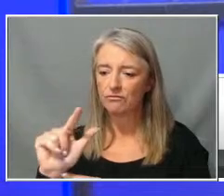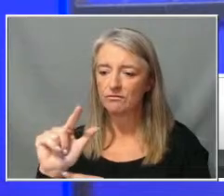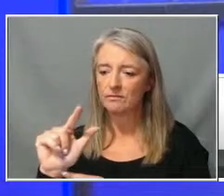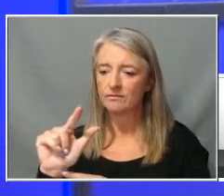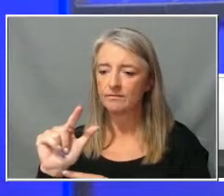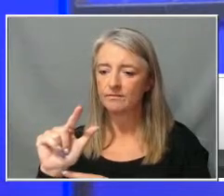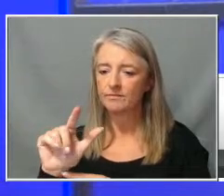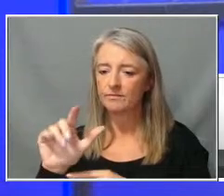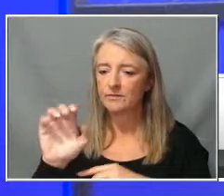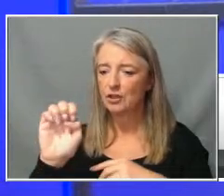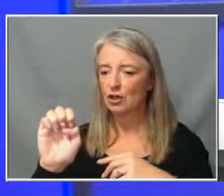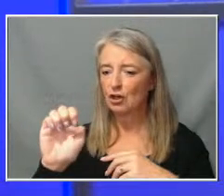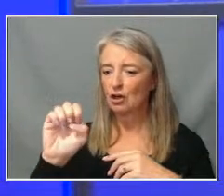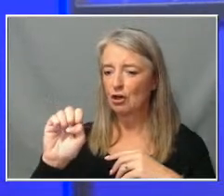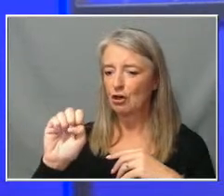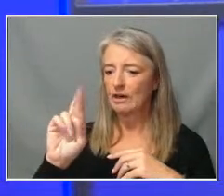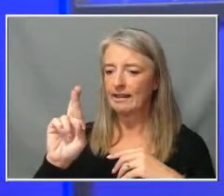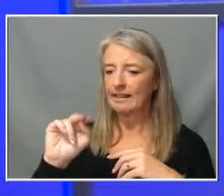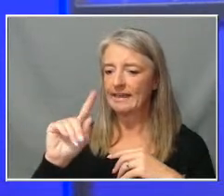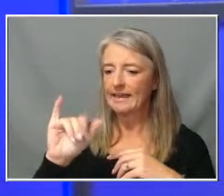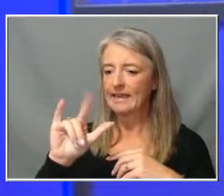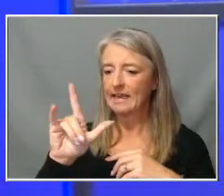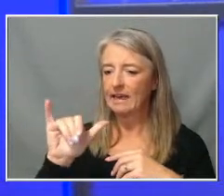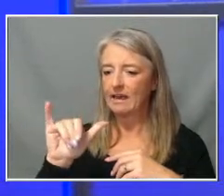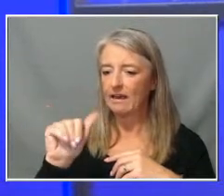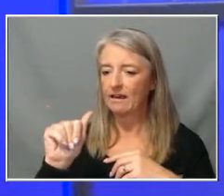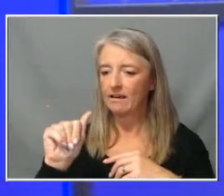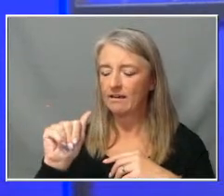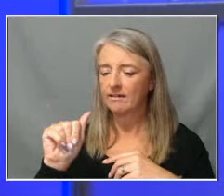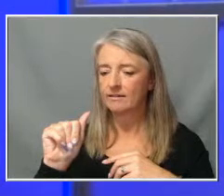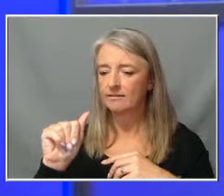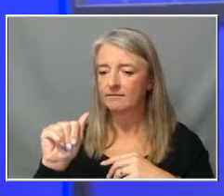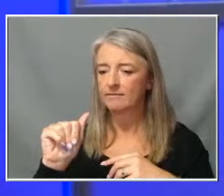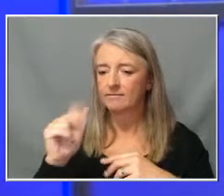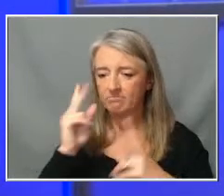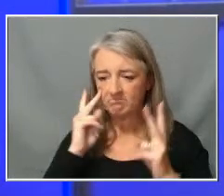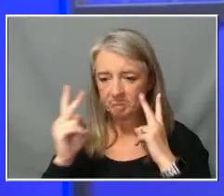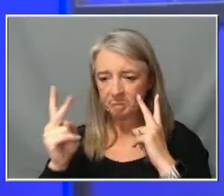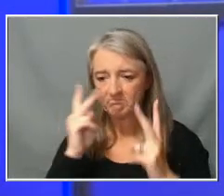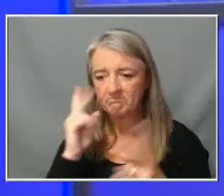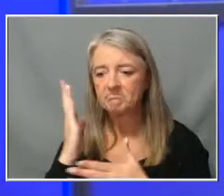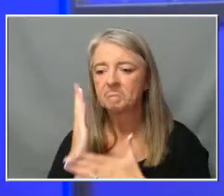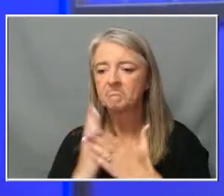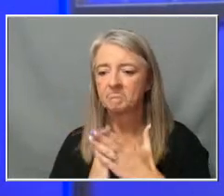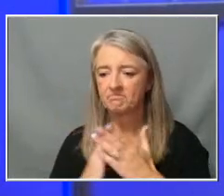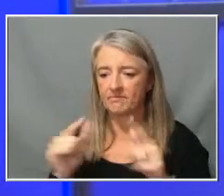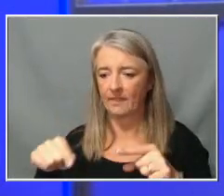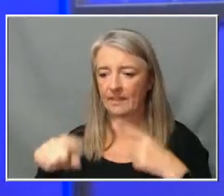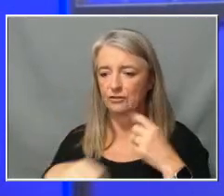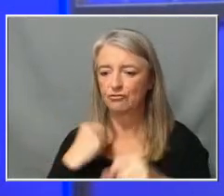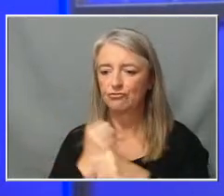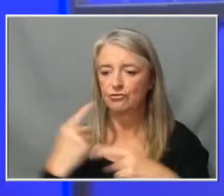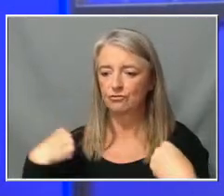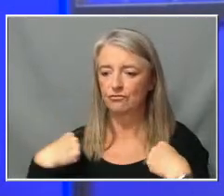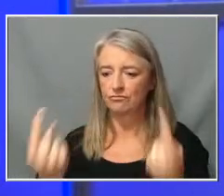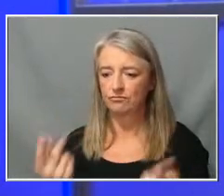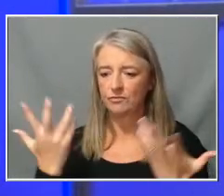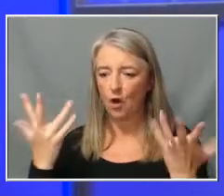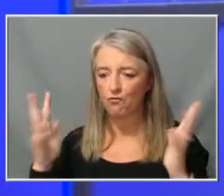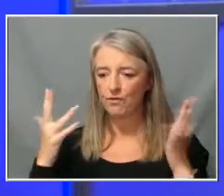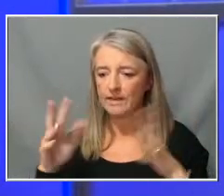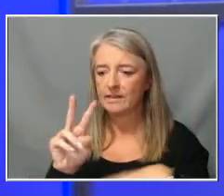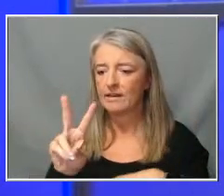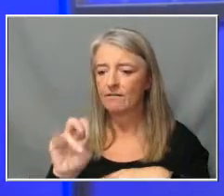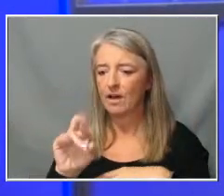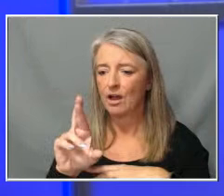Ehrlichia and Rocky Mountain spotted fever. Our practice has seen several cases of those this year already. And then again, these viruses